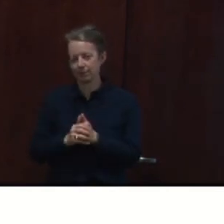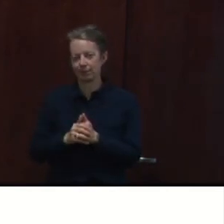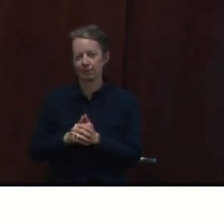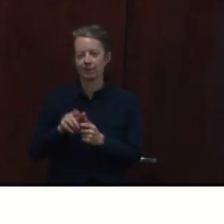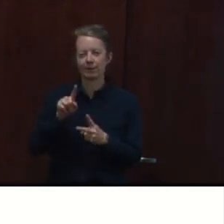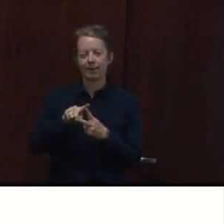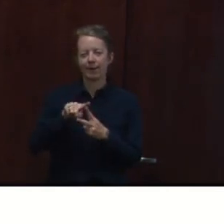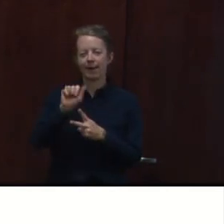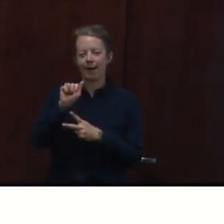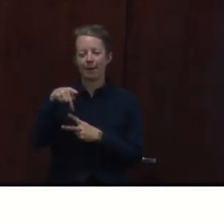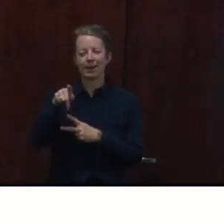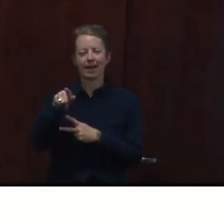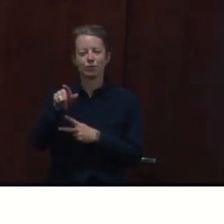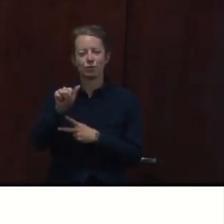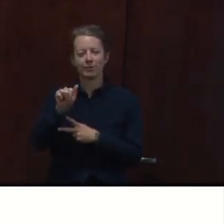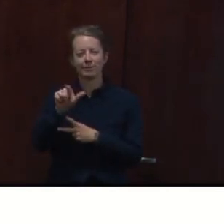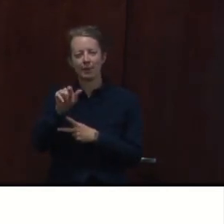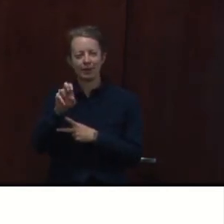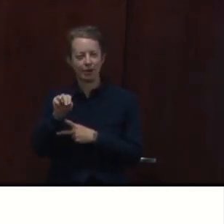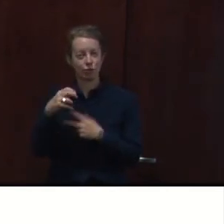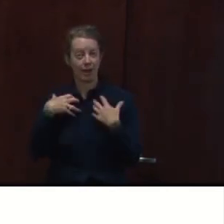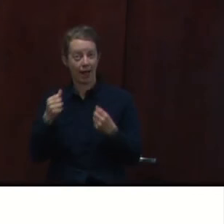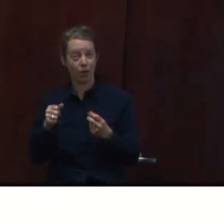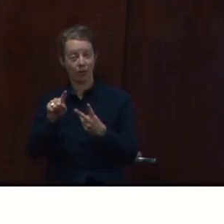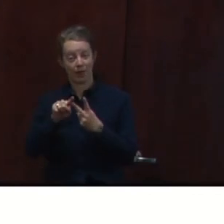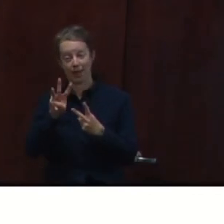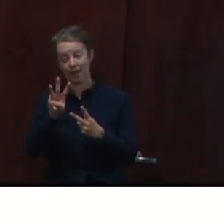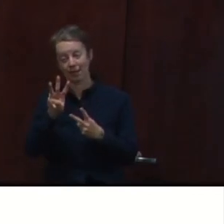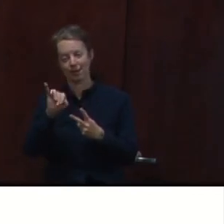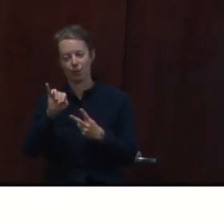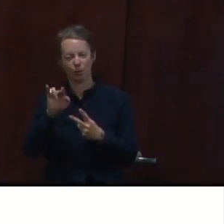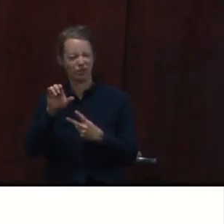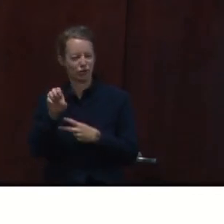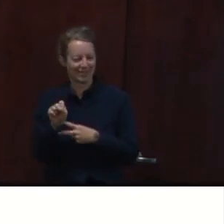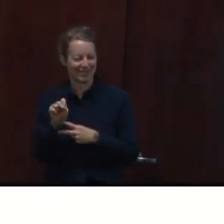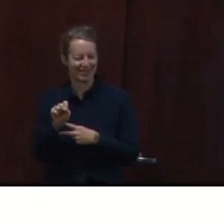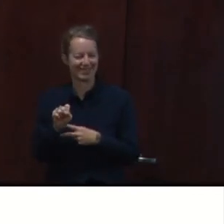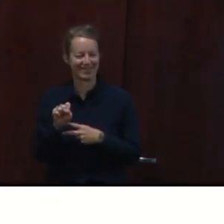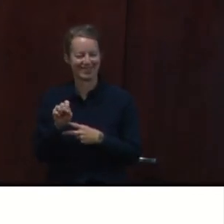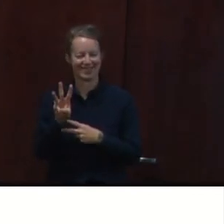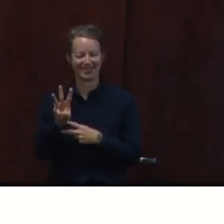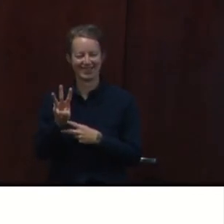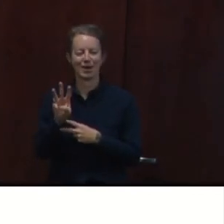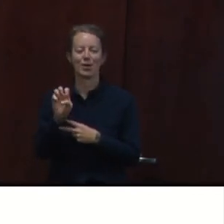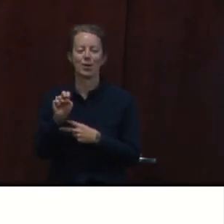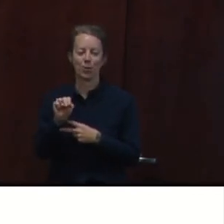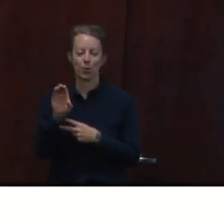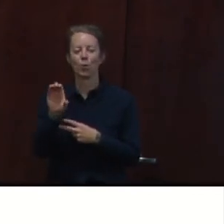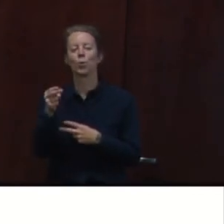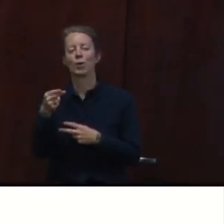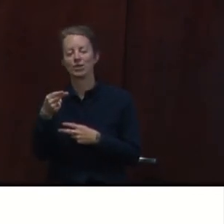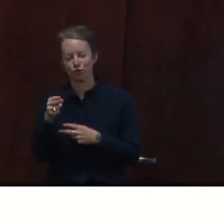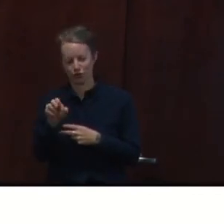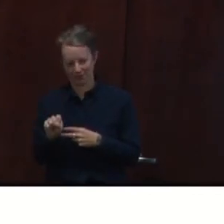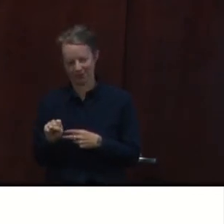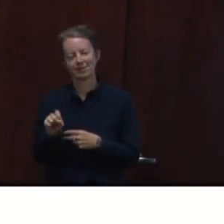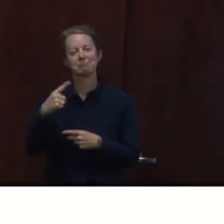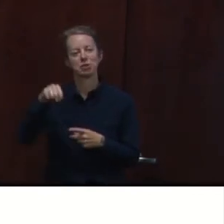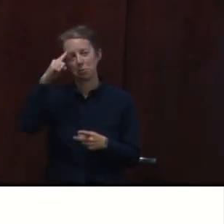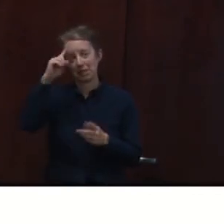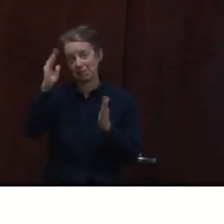and Appalachian Health. It is expected that they will be receiving small vaccine allotments, and in anticipation of